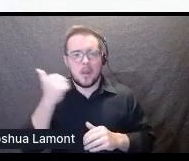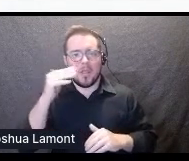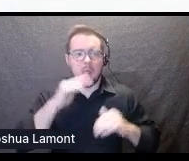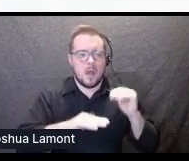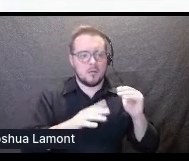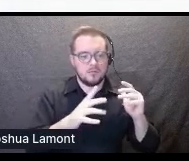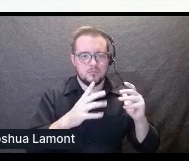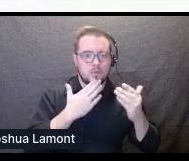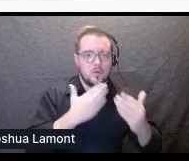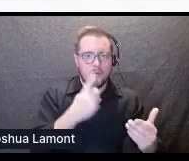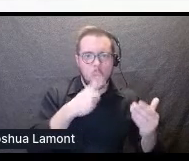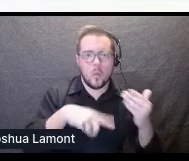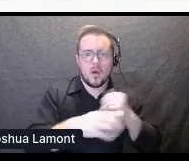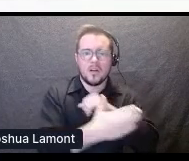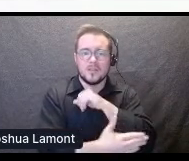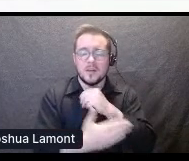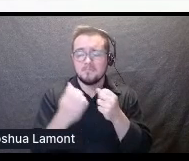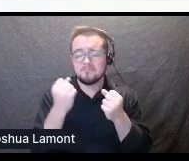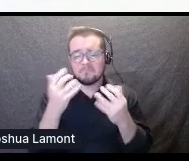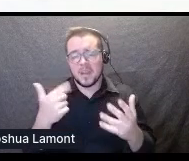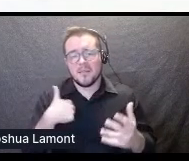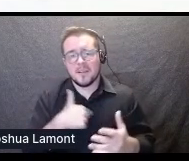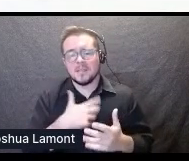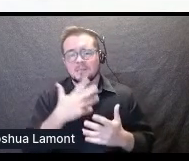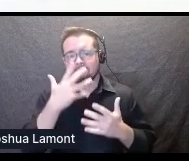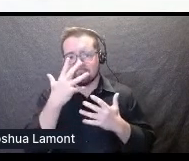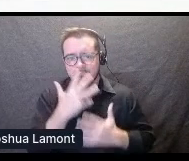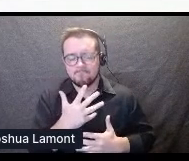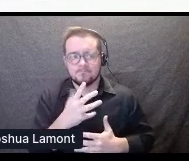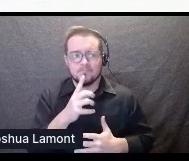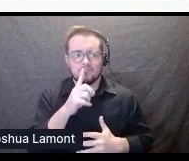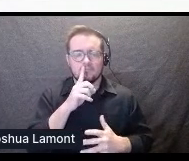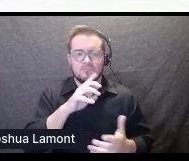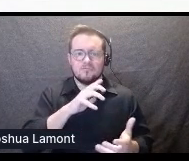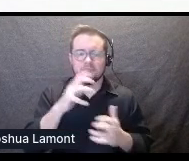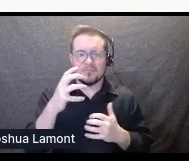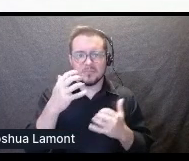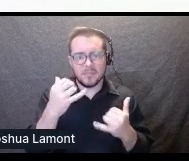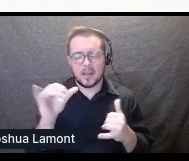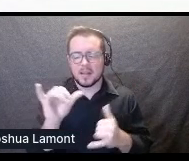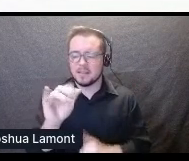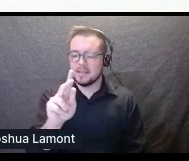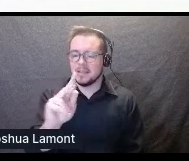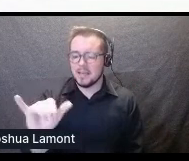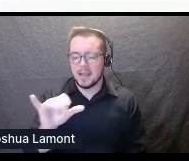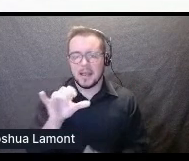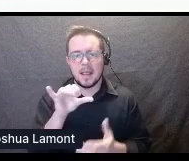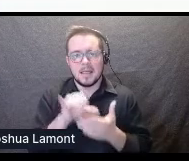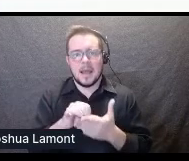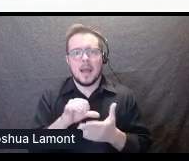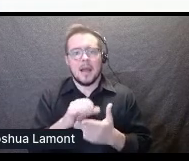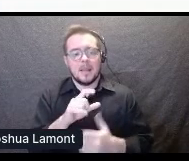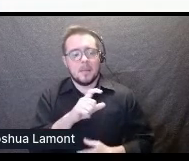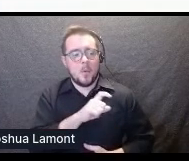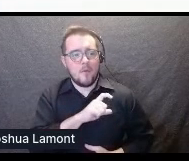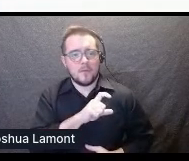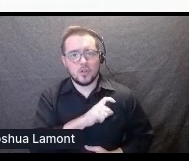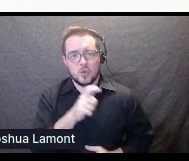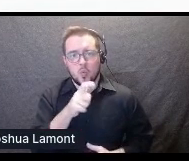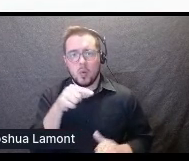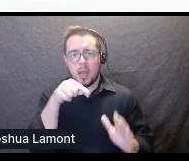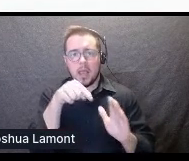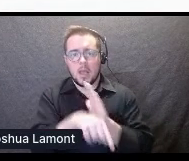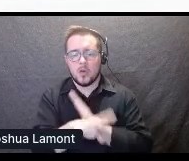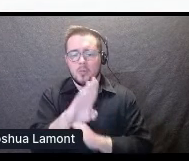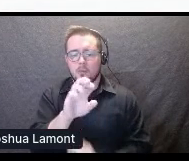likely grieving and furious as well about the recent decision out of Kentucky that the police officers who killed Breonna Taylor will not be brought